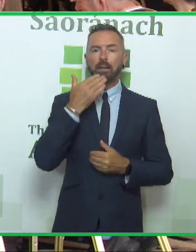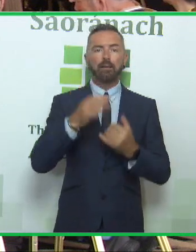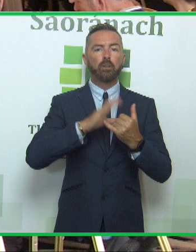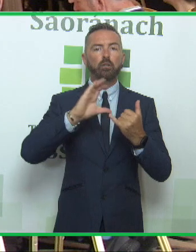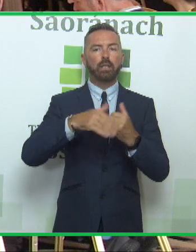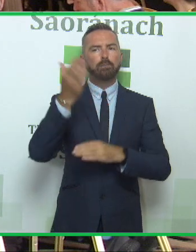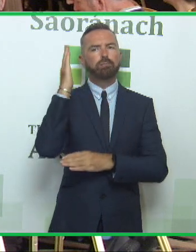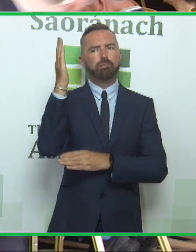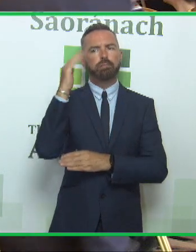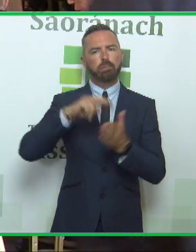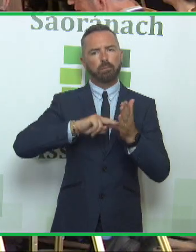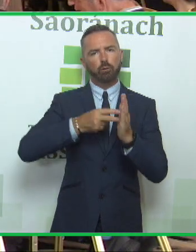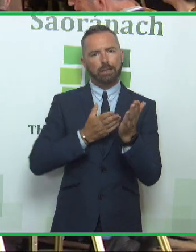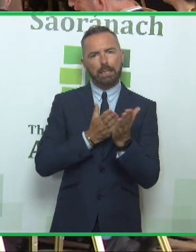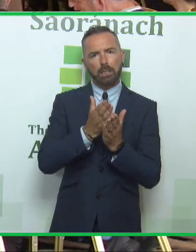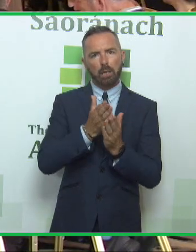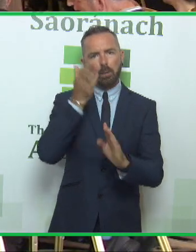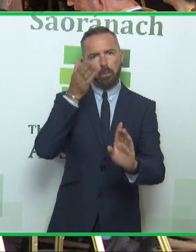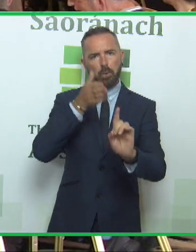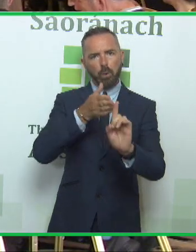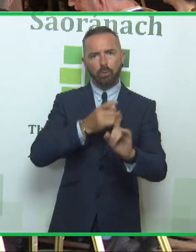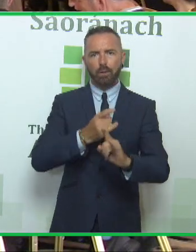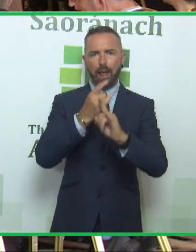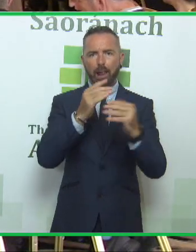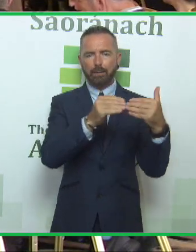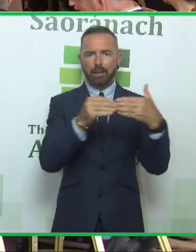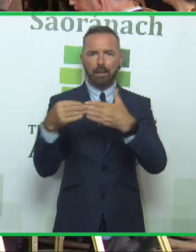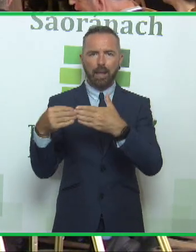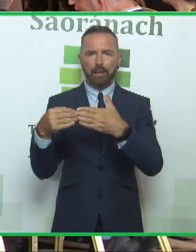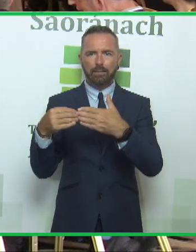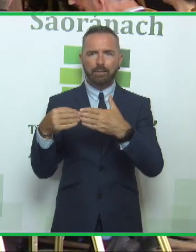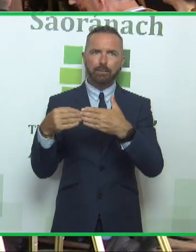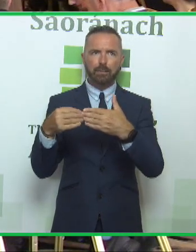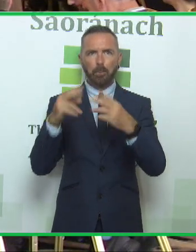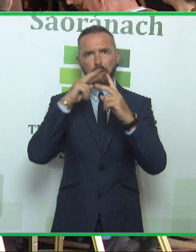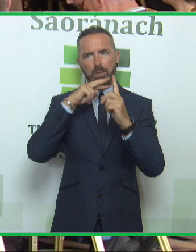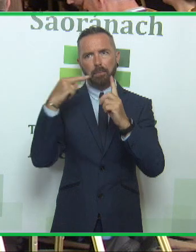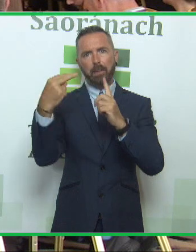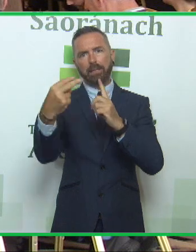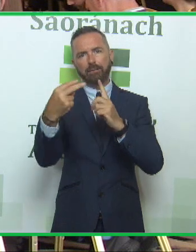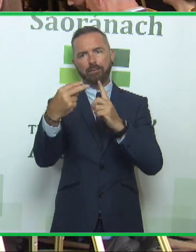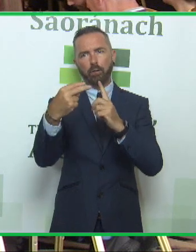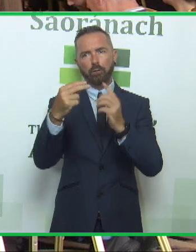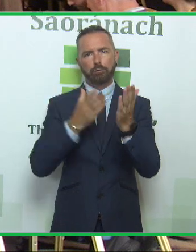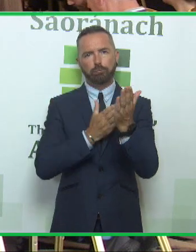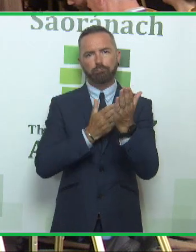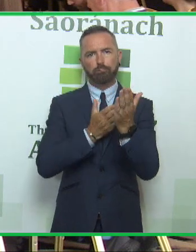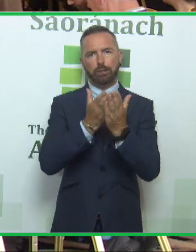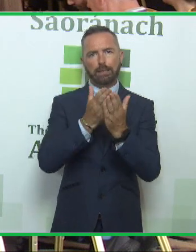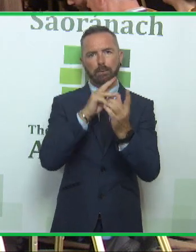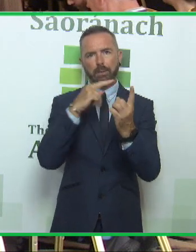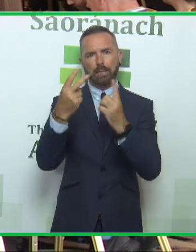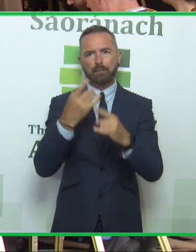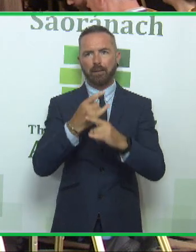to present a strategic approach to on a health-led, a strategic perspective on a health-led approach to drug